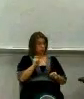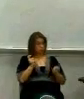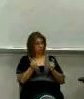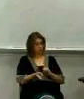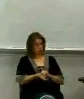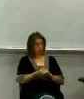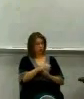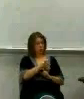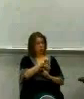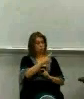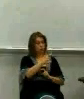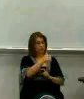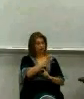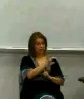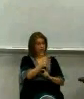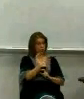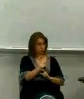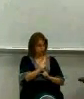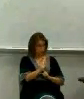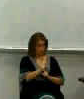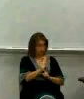converting organic carbon